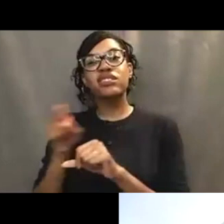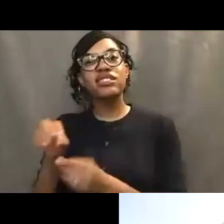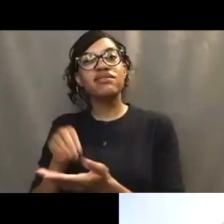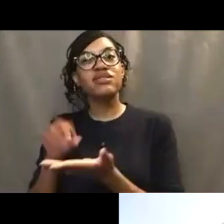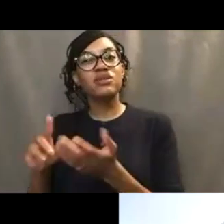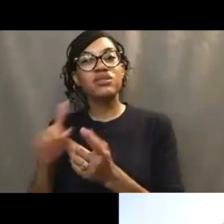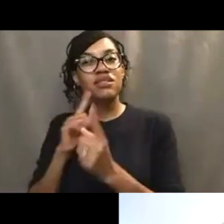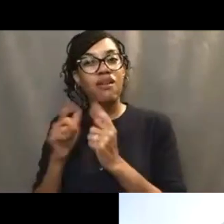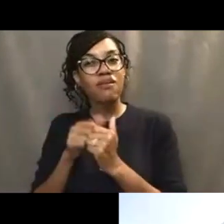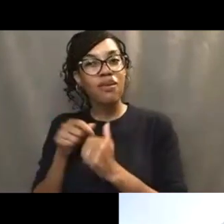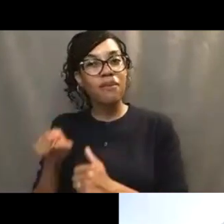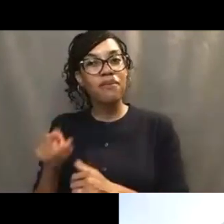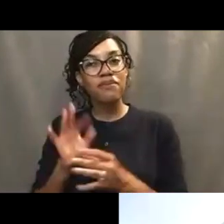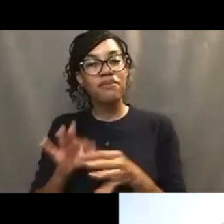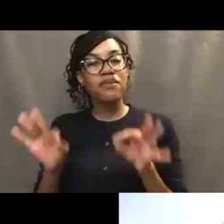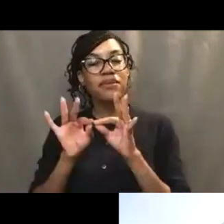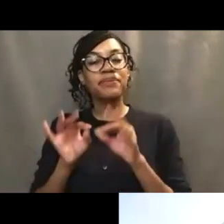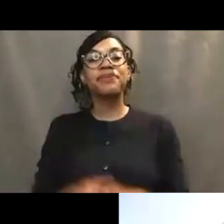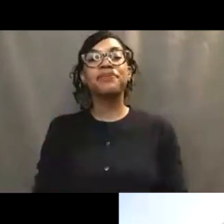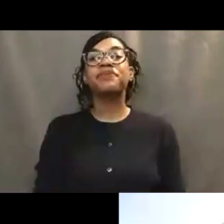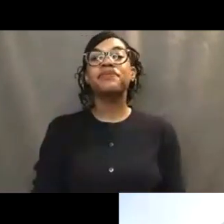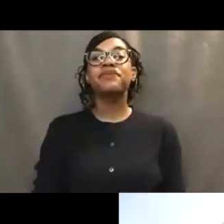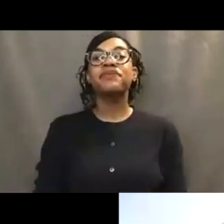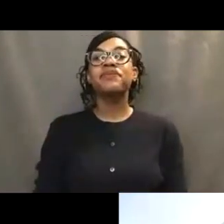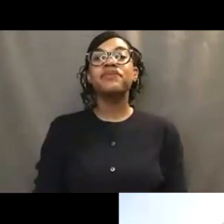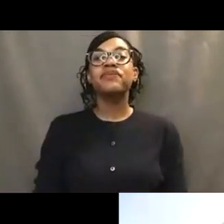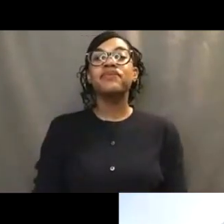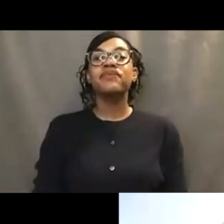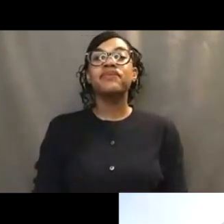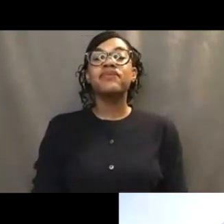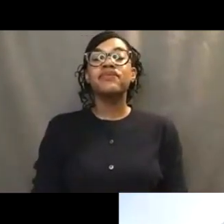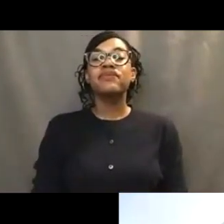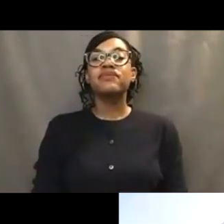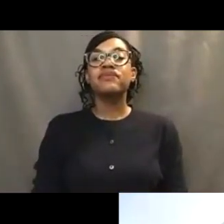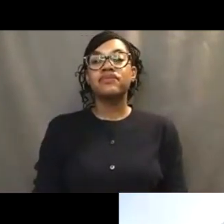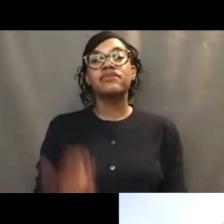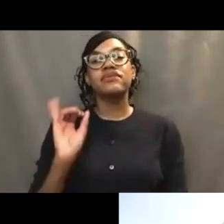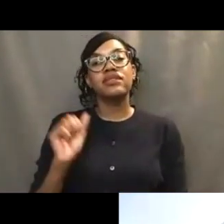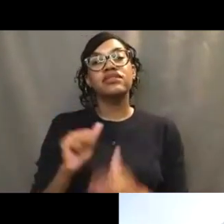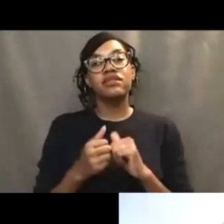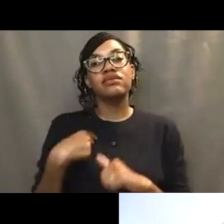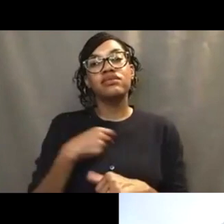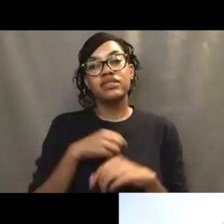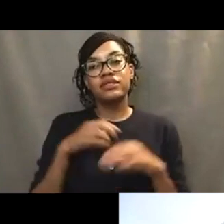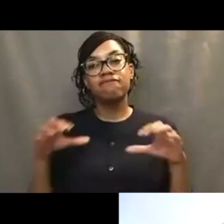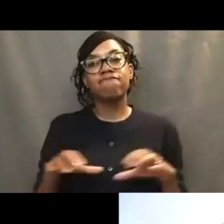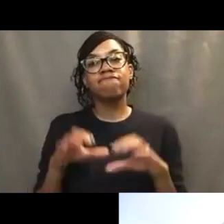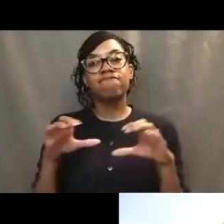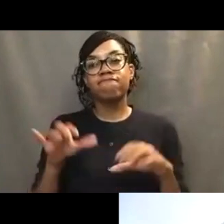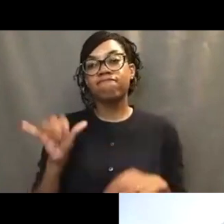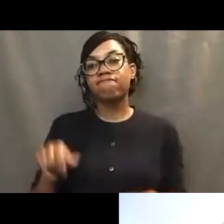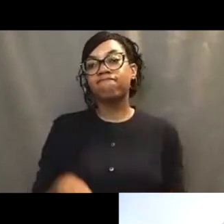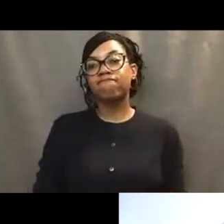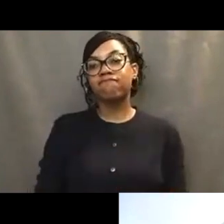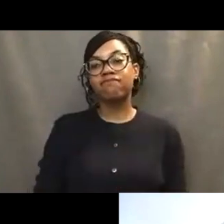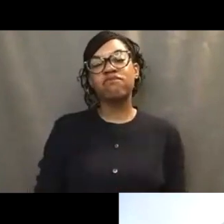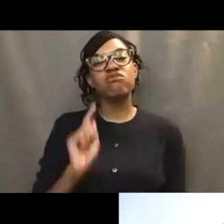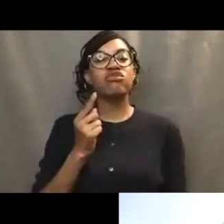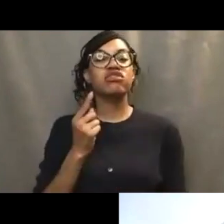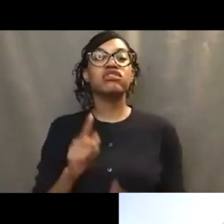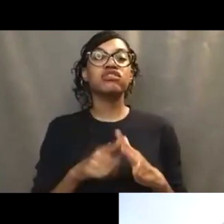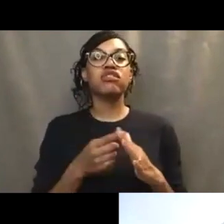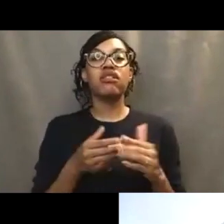So that's one of the ways that we are doing that, just as a starting